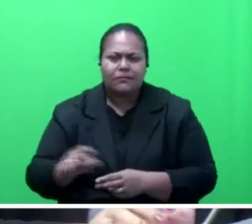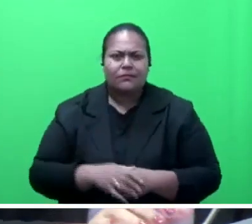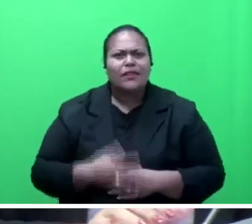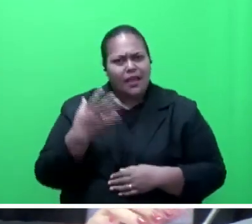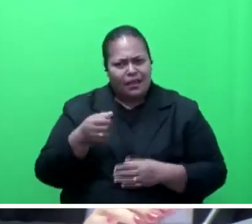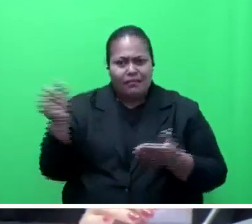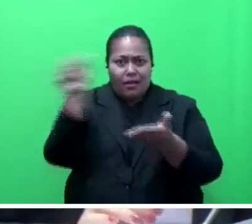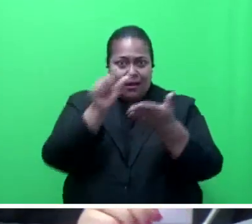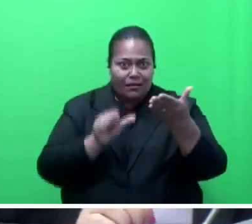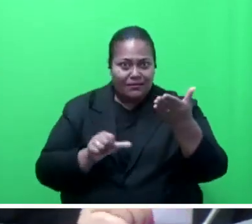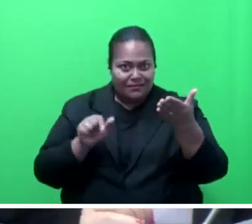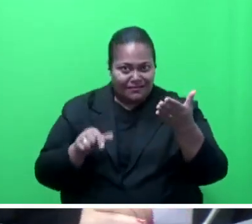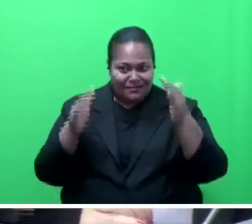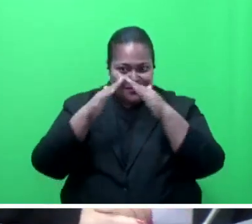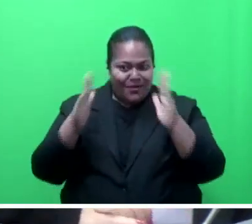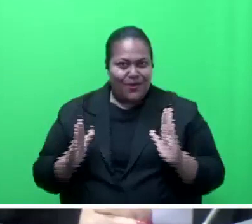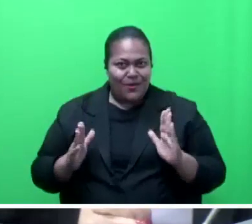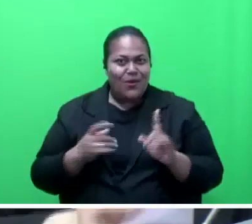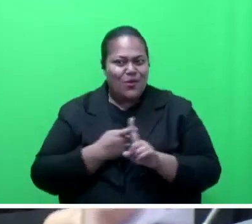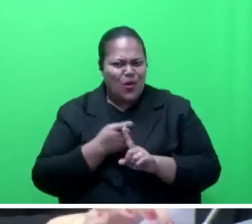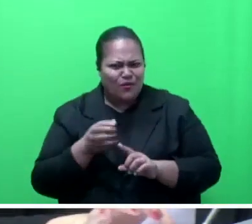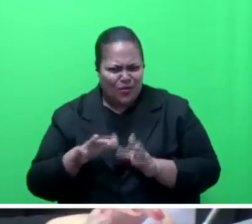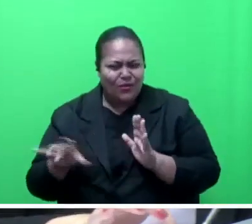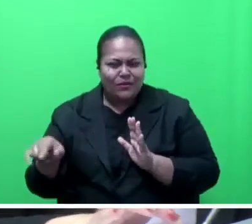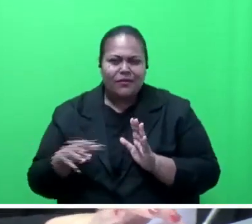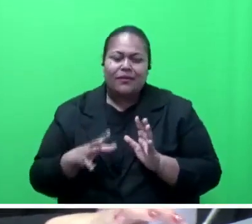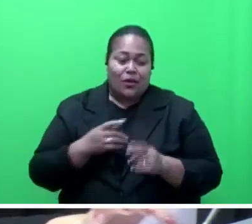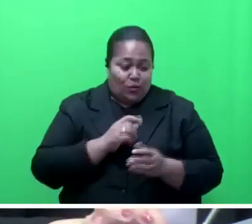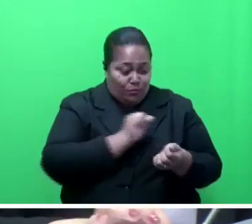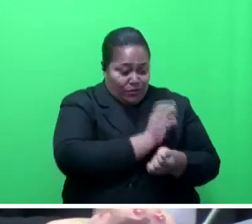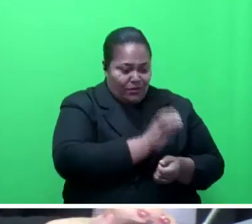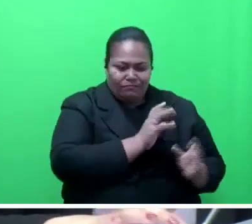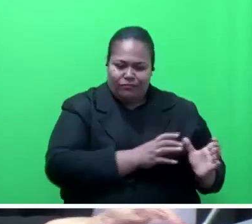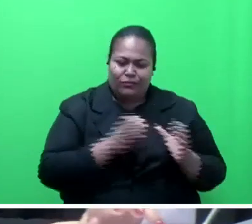out in Corovo. They go out and do art paintings. They intermingle with the